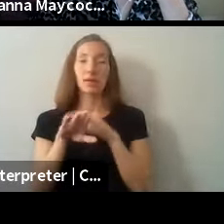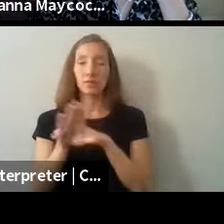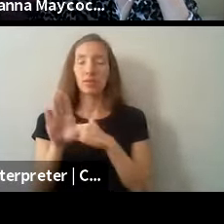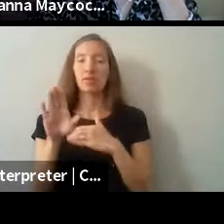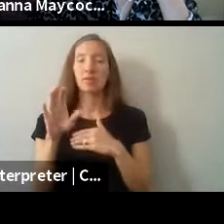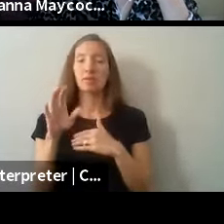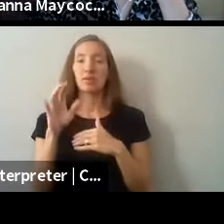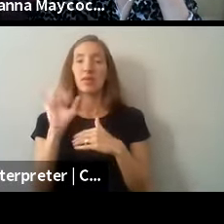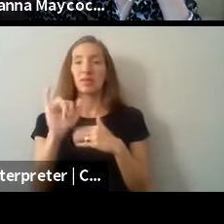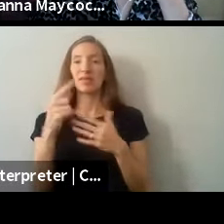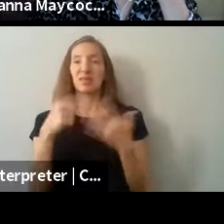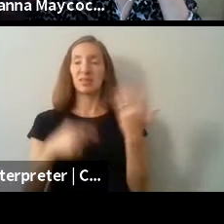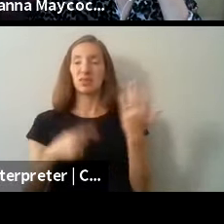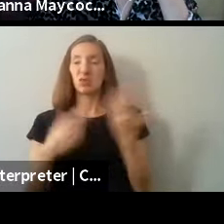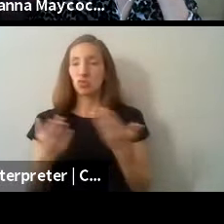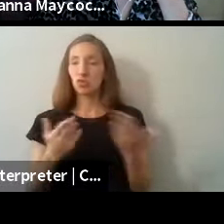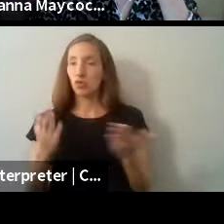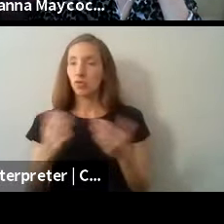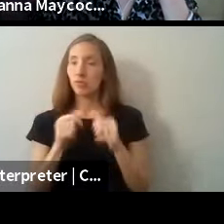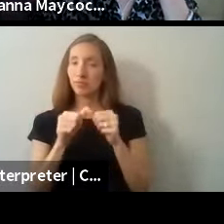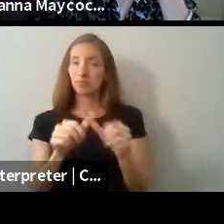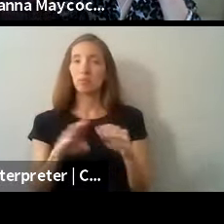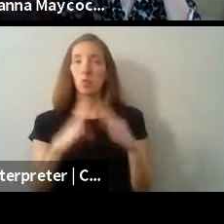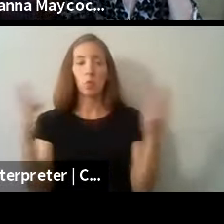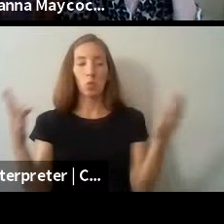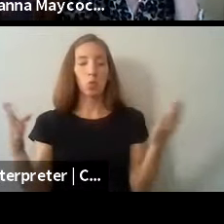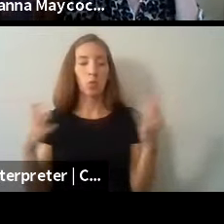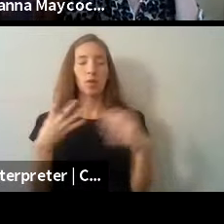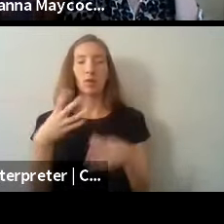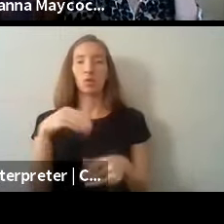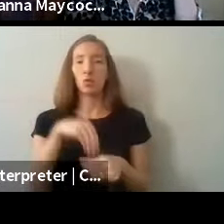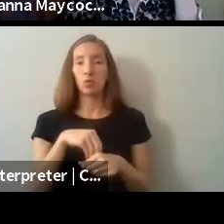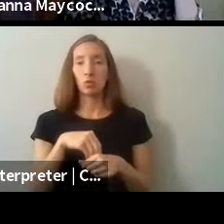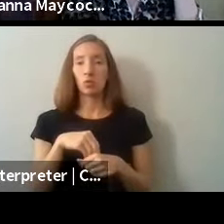violence services, including, for example, access to